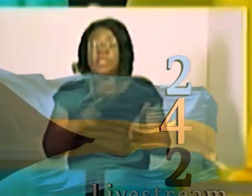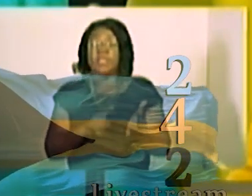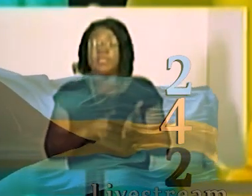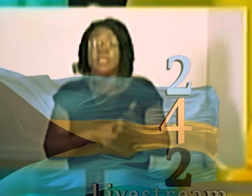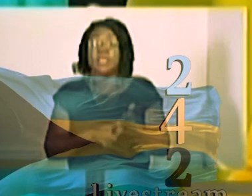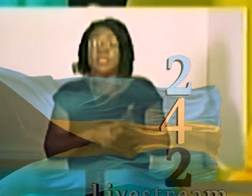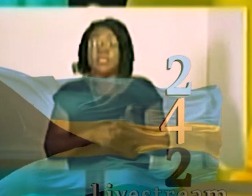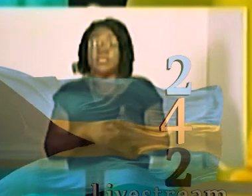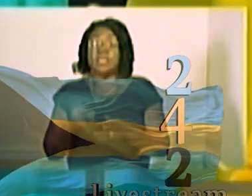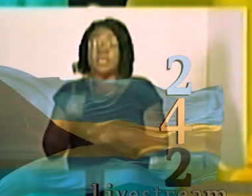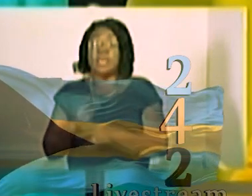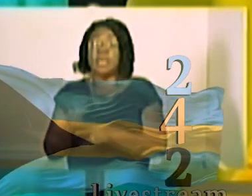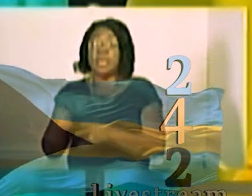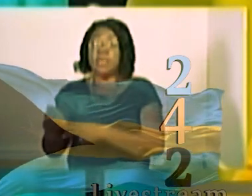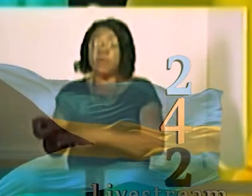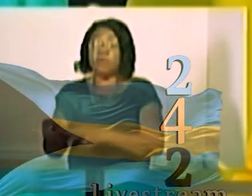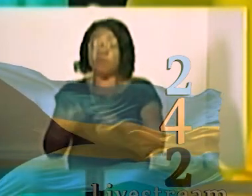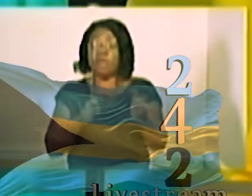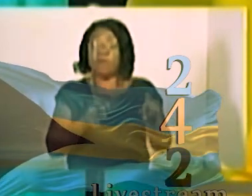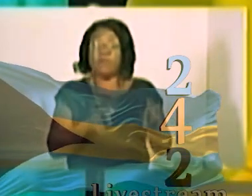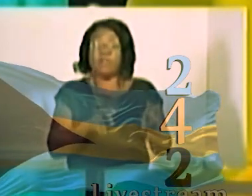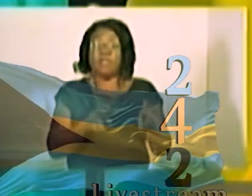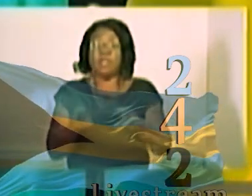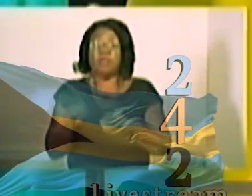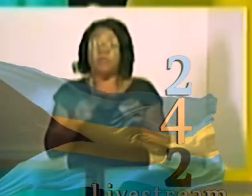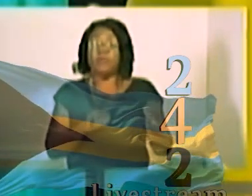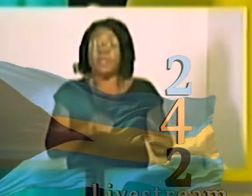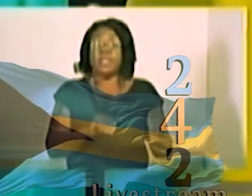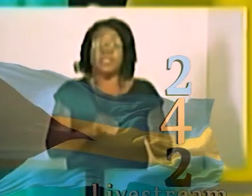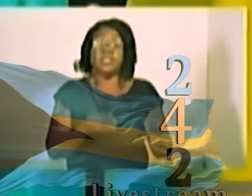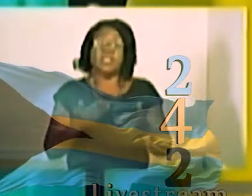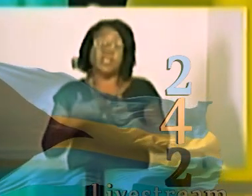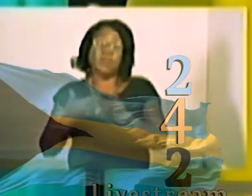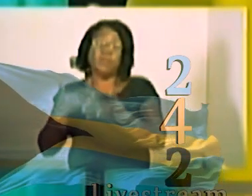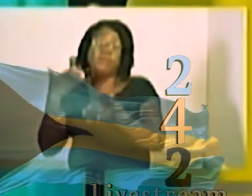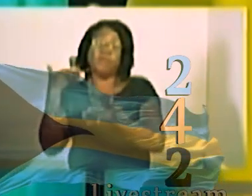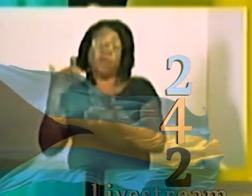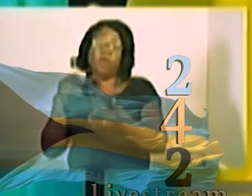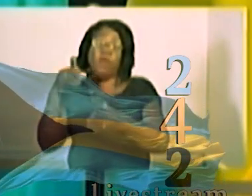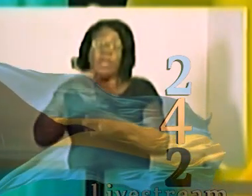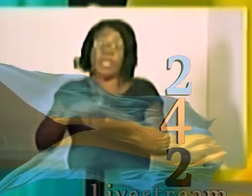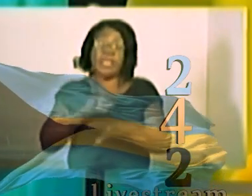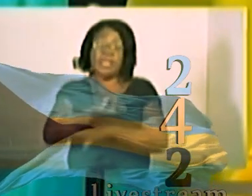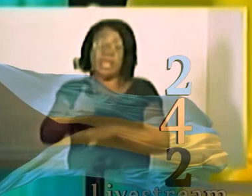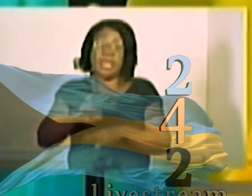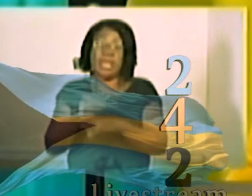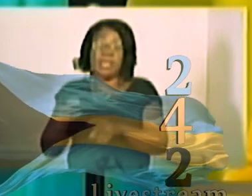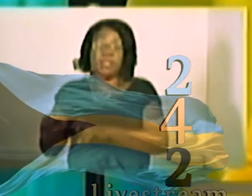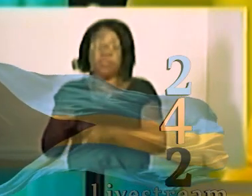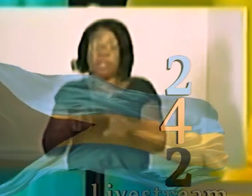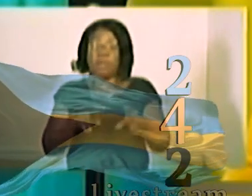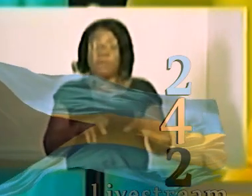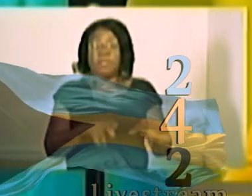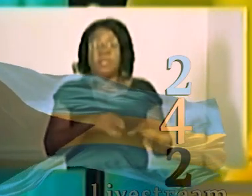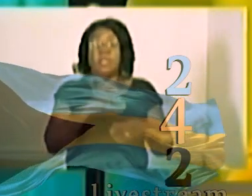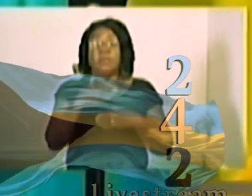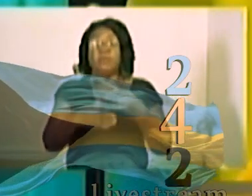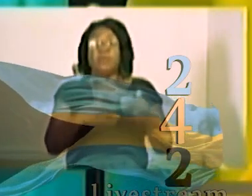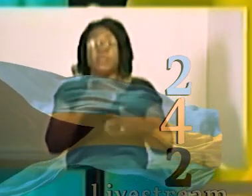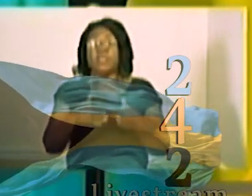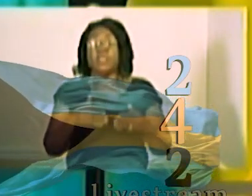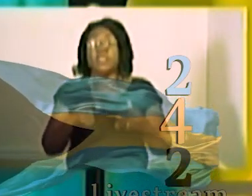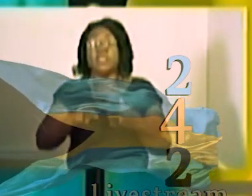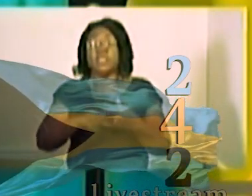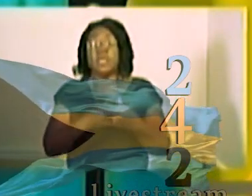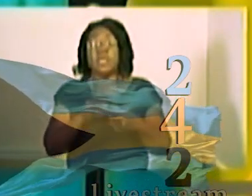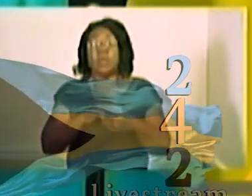This method of travel replaces the previously established inter-island travel process established on the 18th